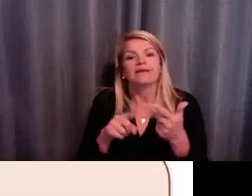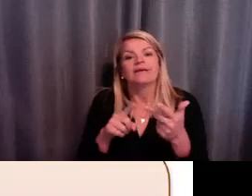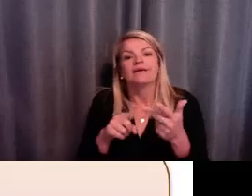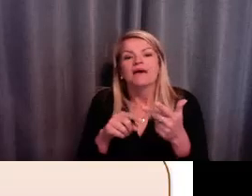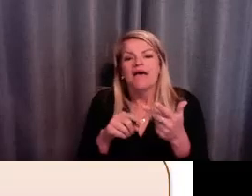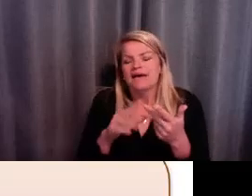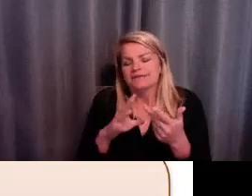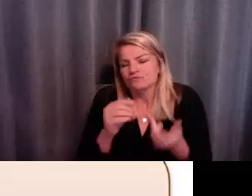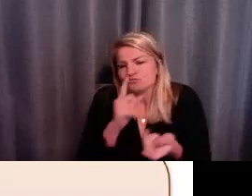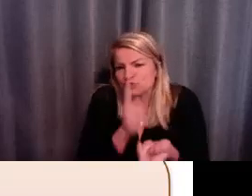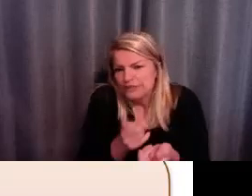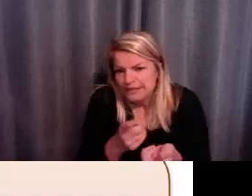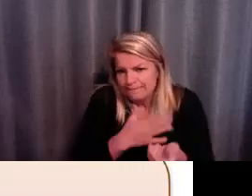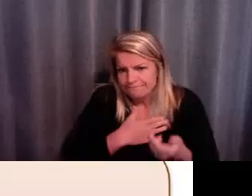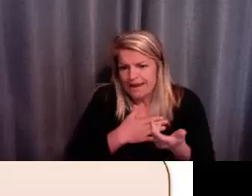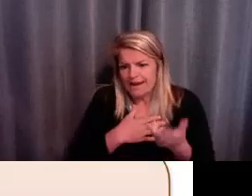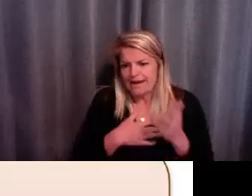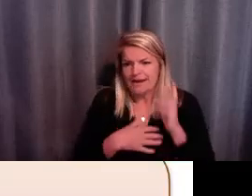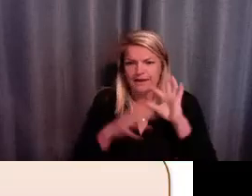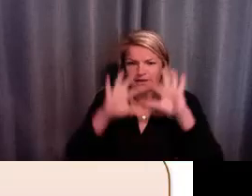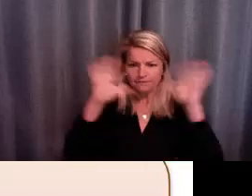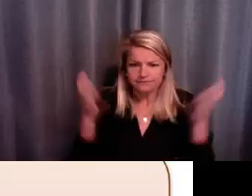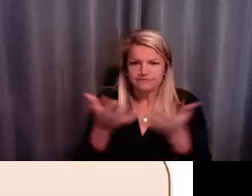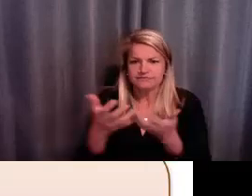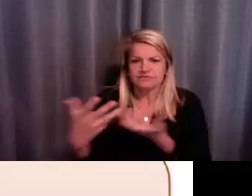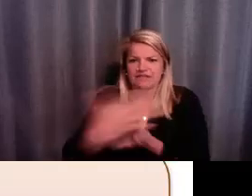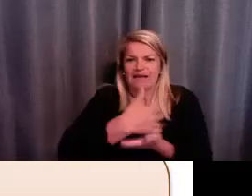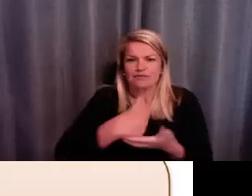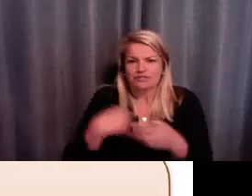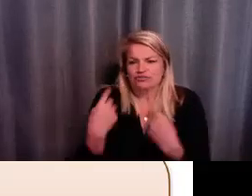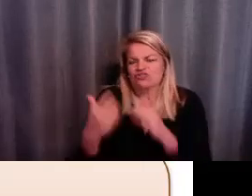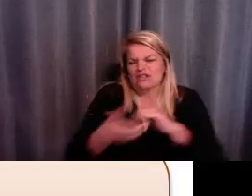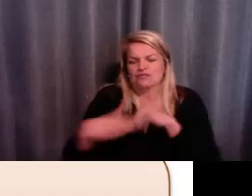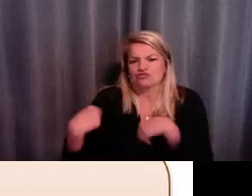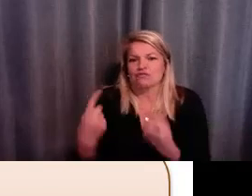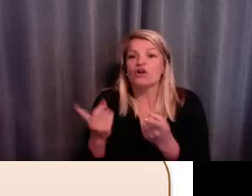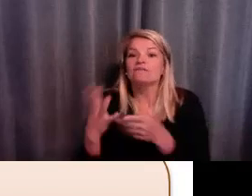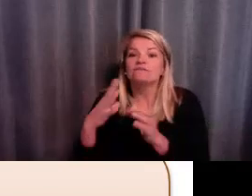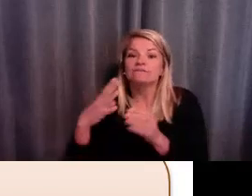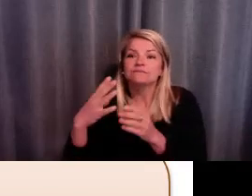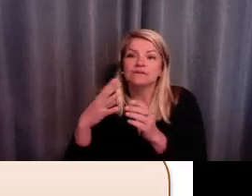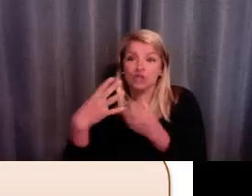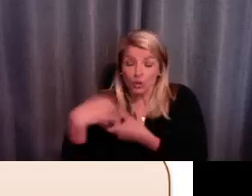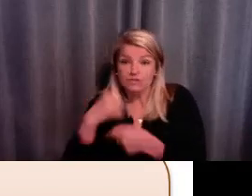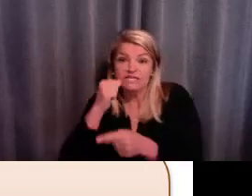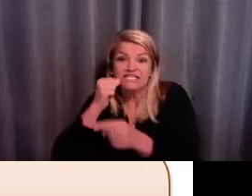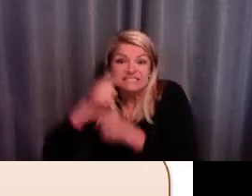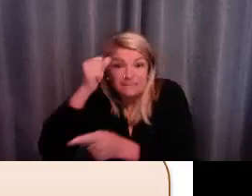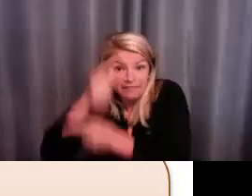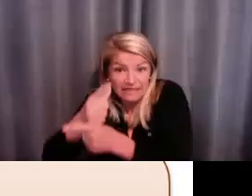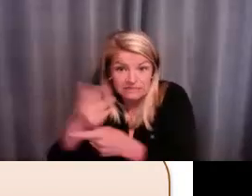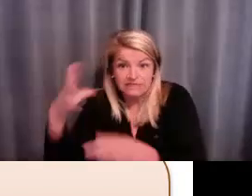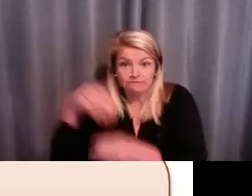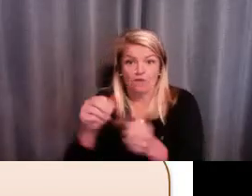my collaboration has been on sibling training for children with autism. So how can they involve multiple stakeholders in the